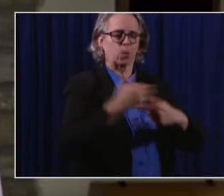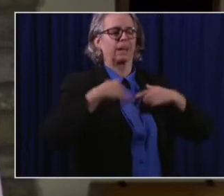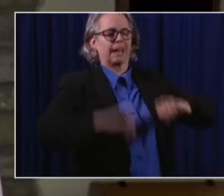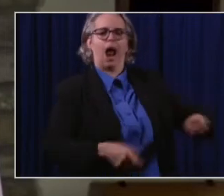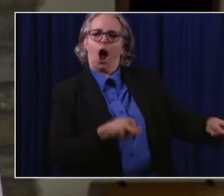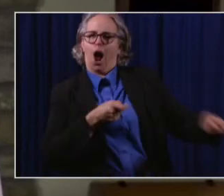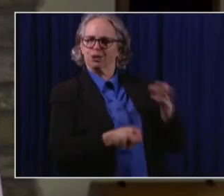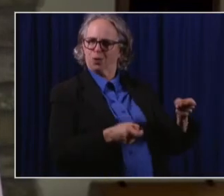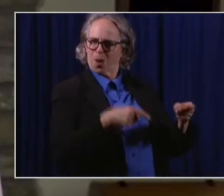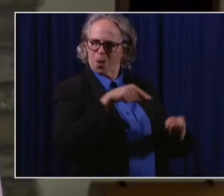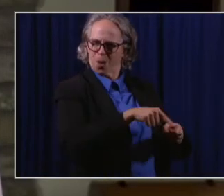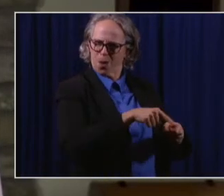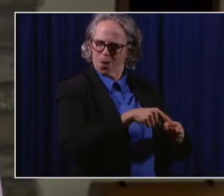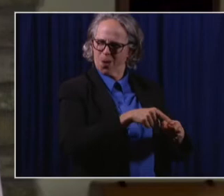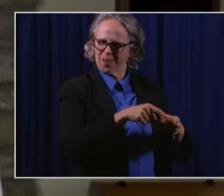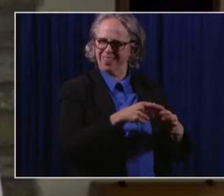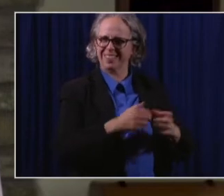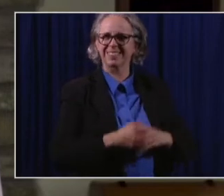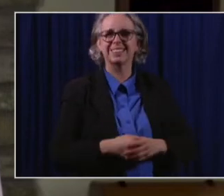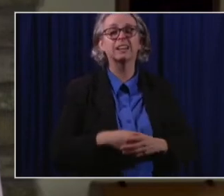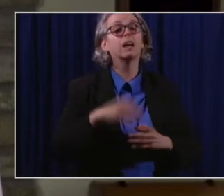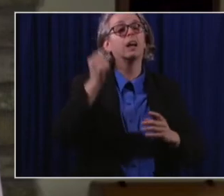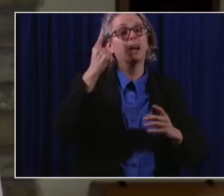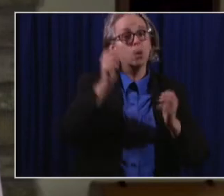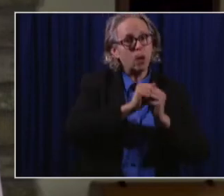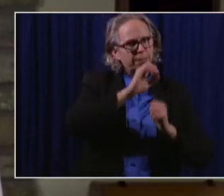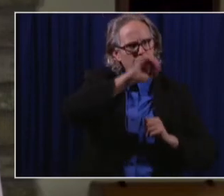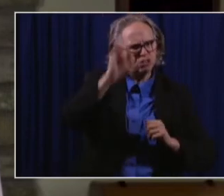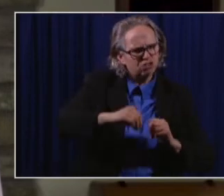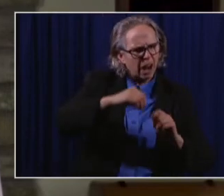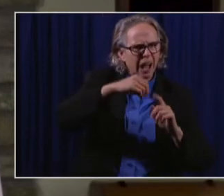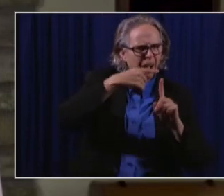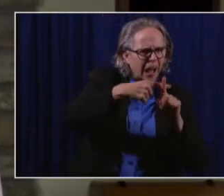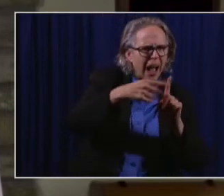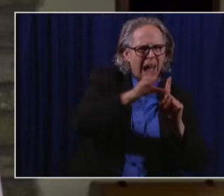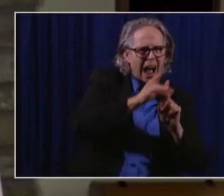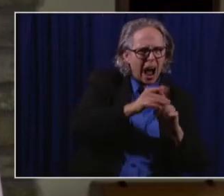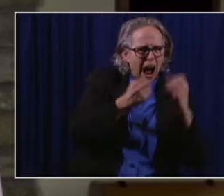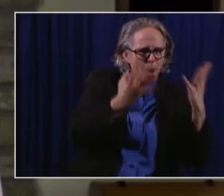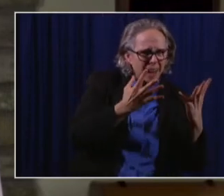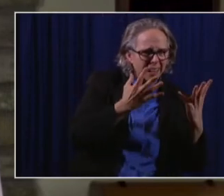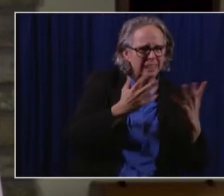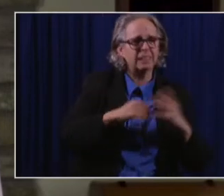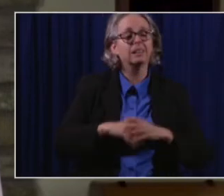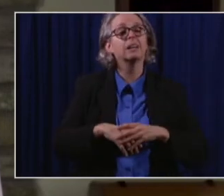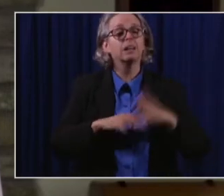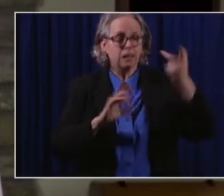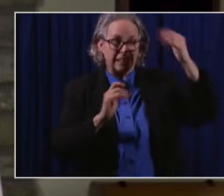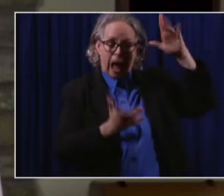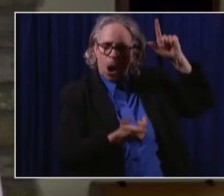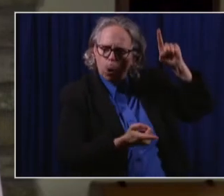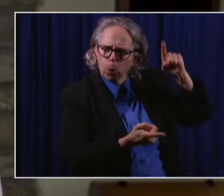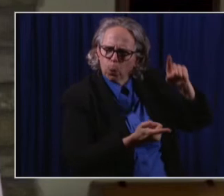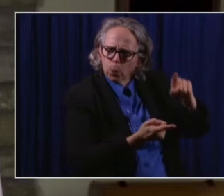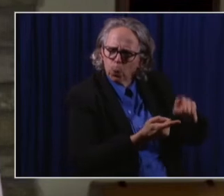change the ultimate outcome down the road by what we do today.